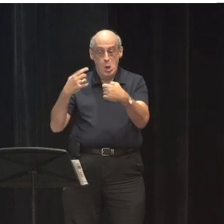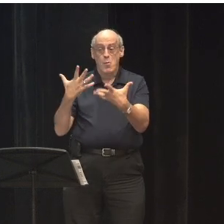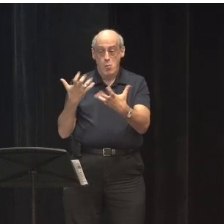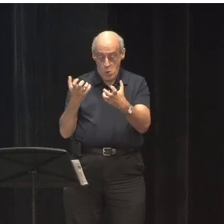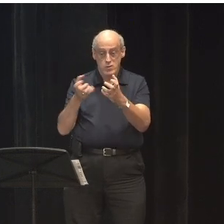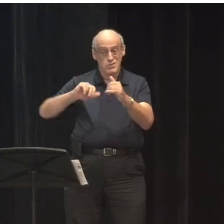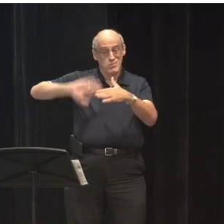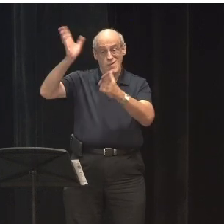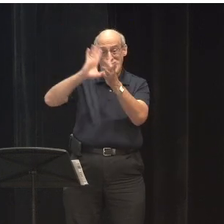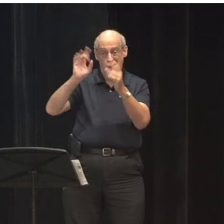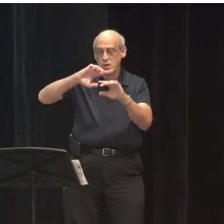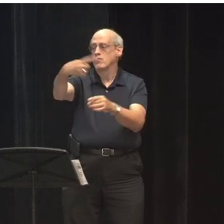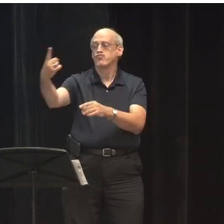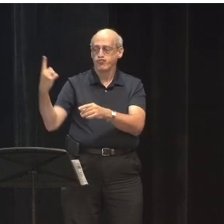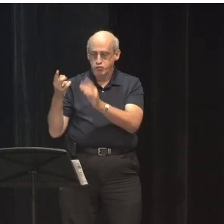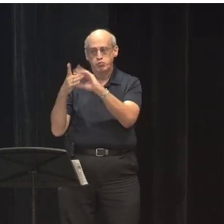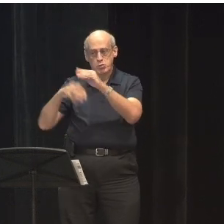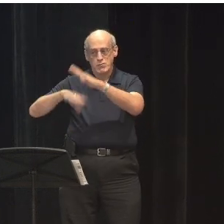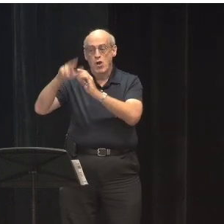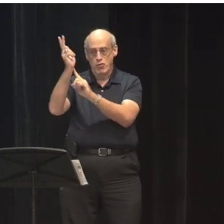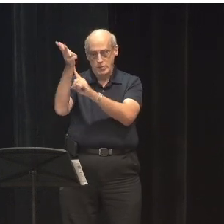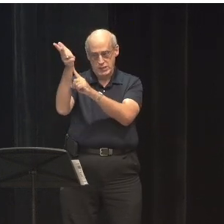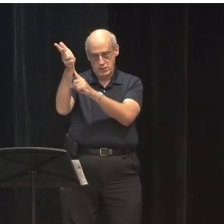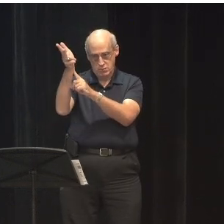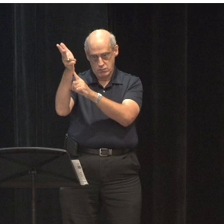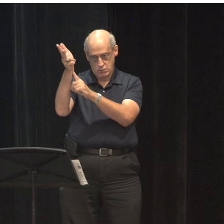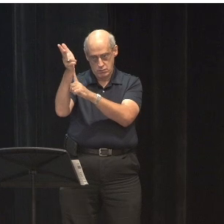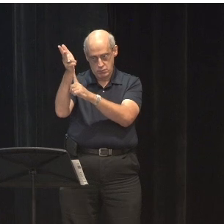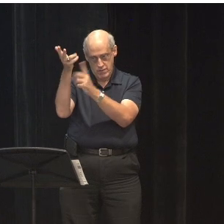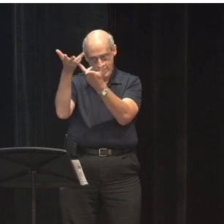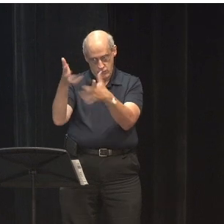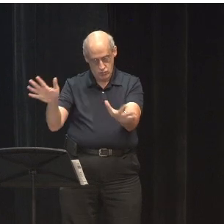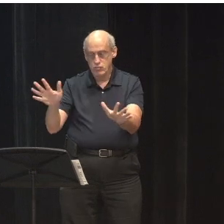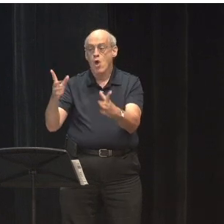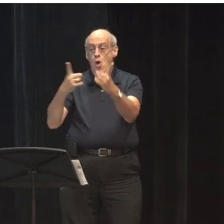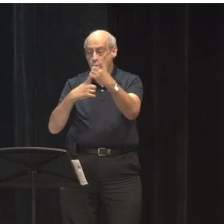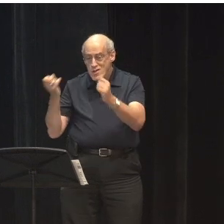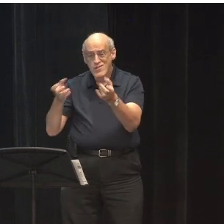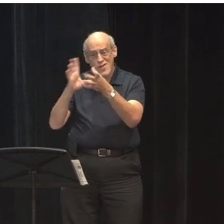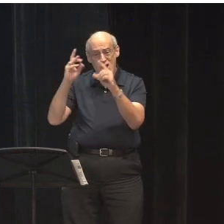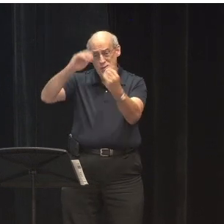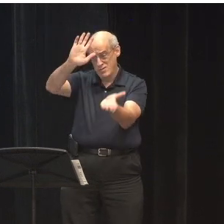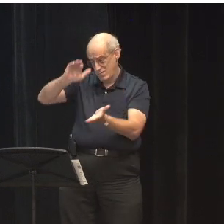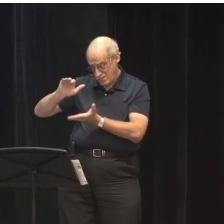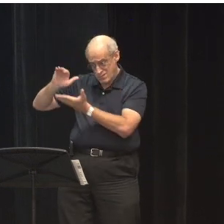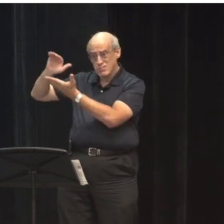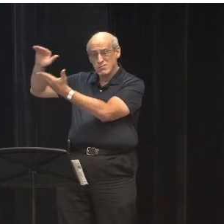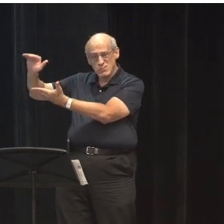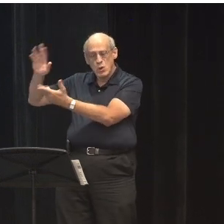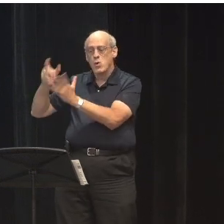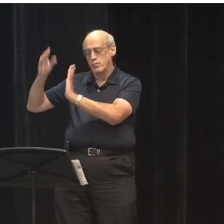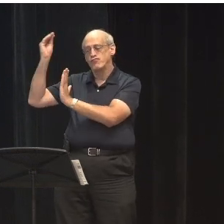comment will be invited to speak for up to 3 minutes. The questions and comments that we receive today will